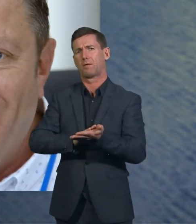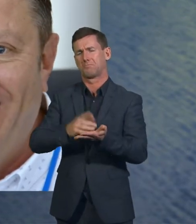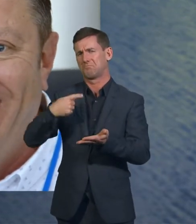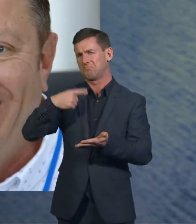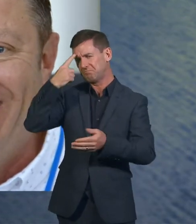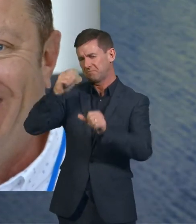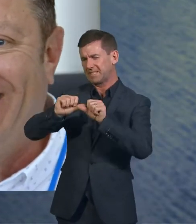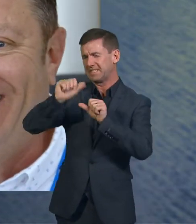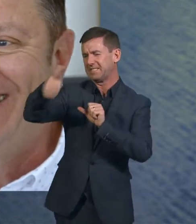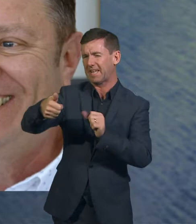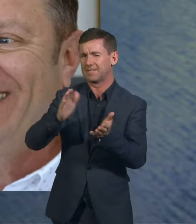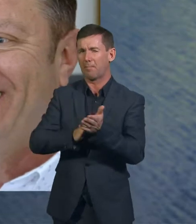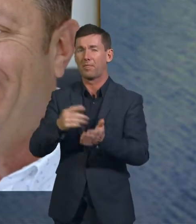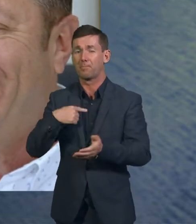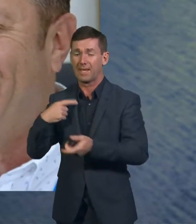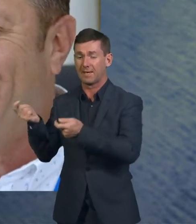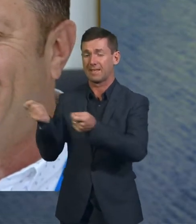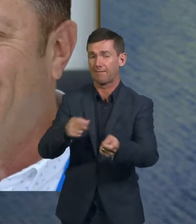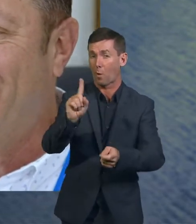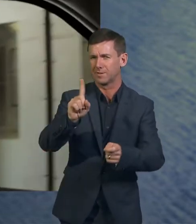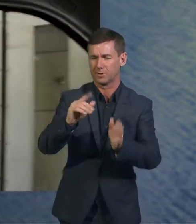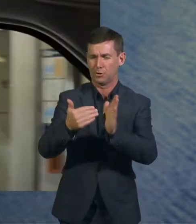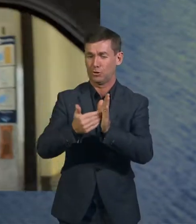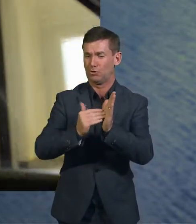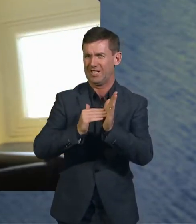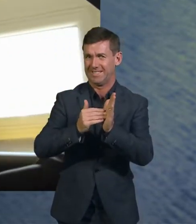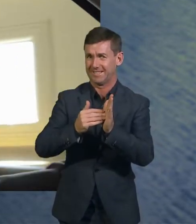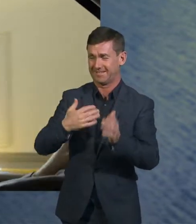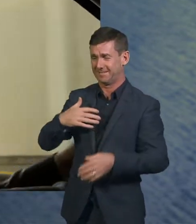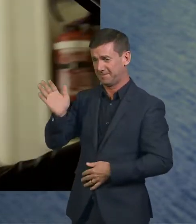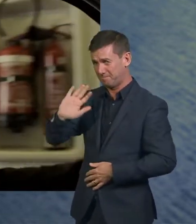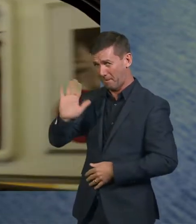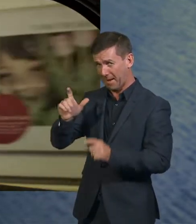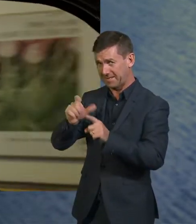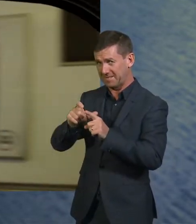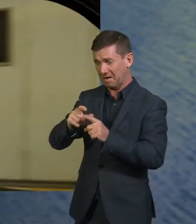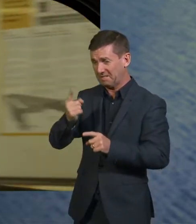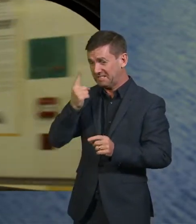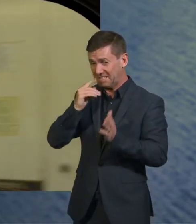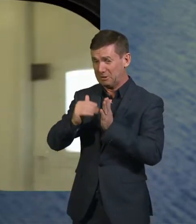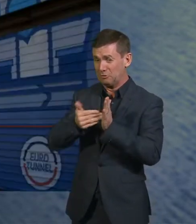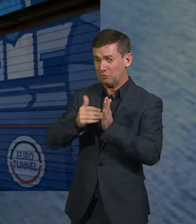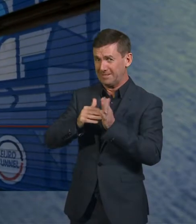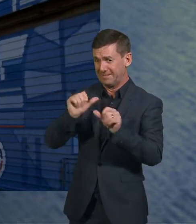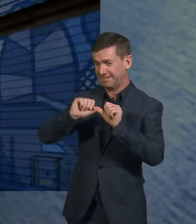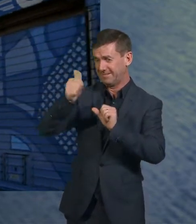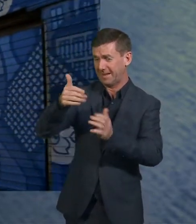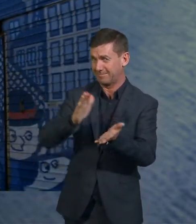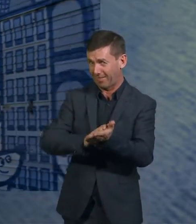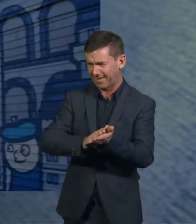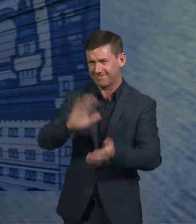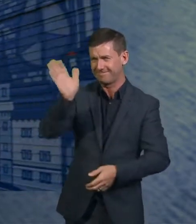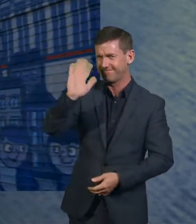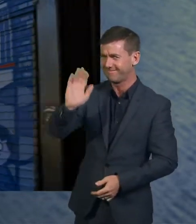cheese. So, it's au revoir, Didier. And until the fromage, bon voyage.